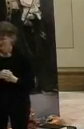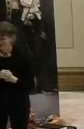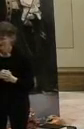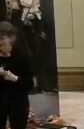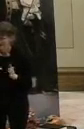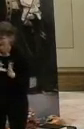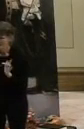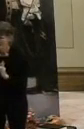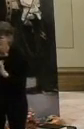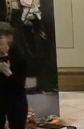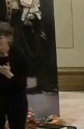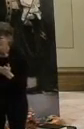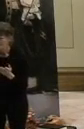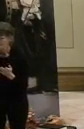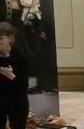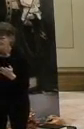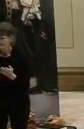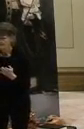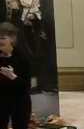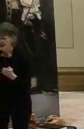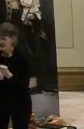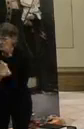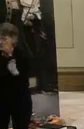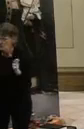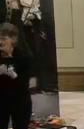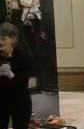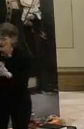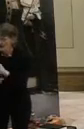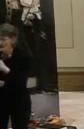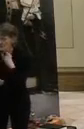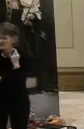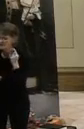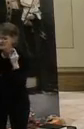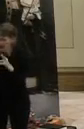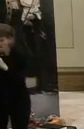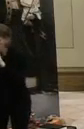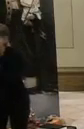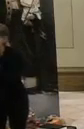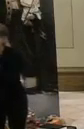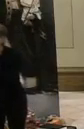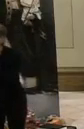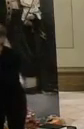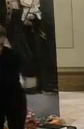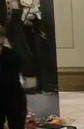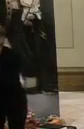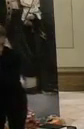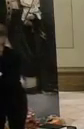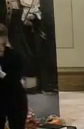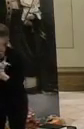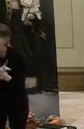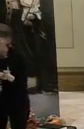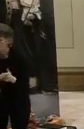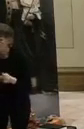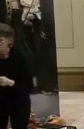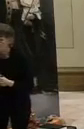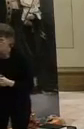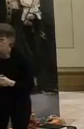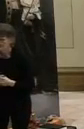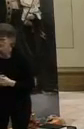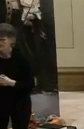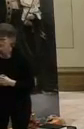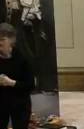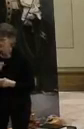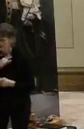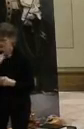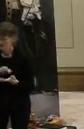king. And all of you are priests. You are all baptized into the common priesthood of Jesus